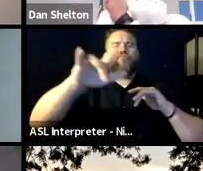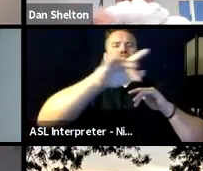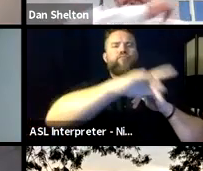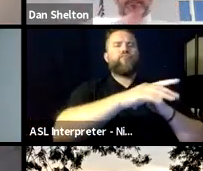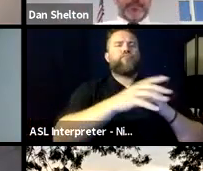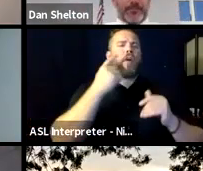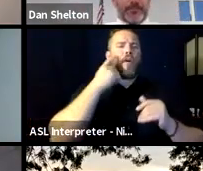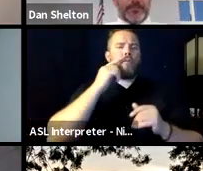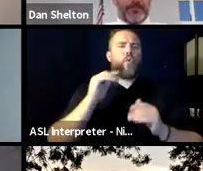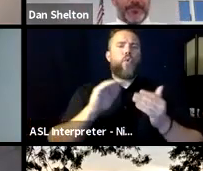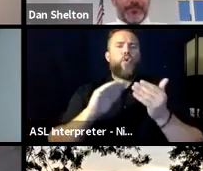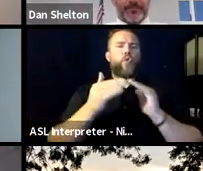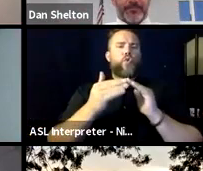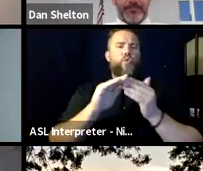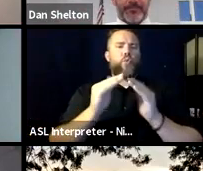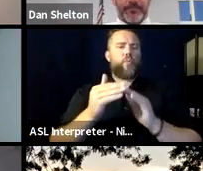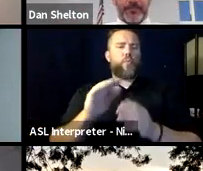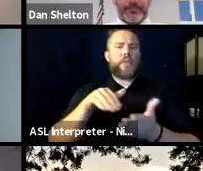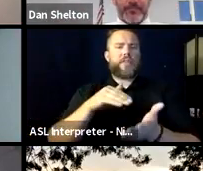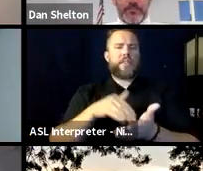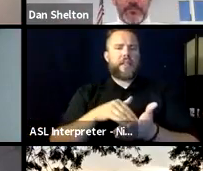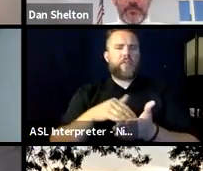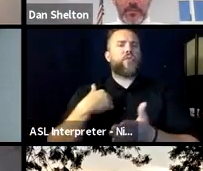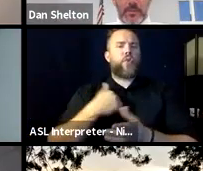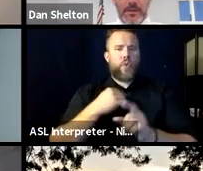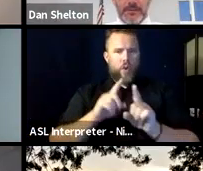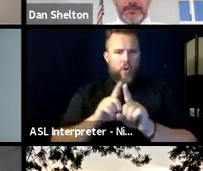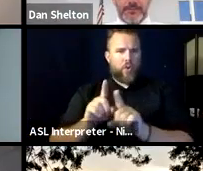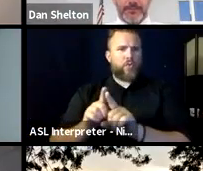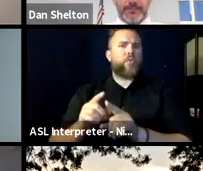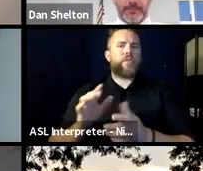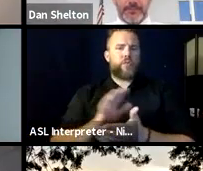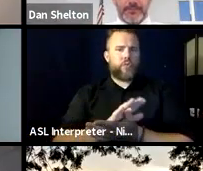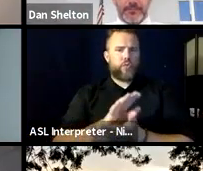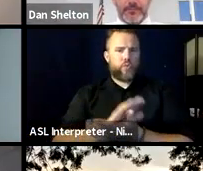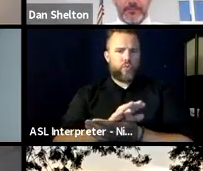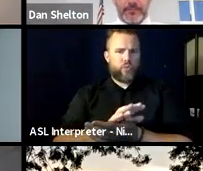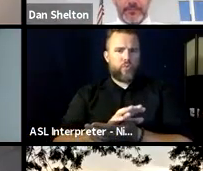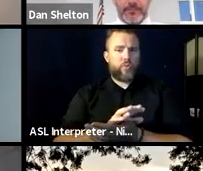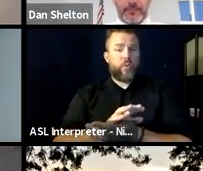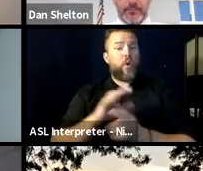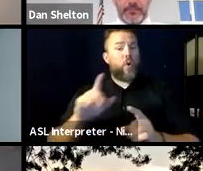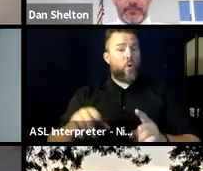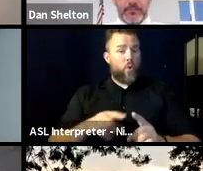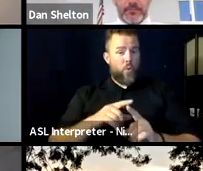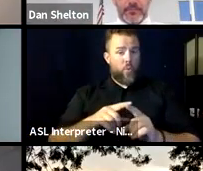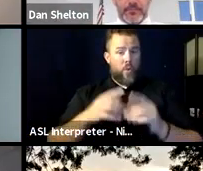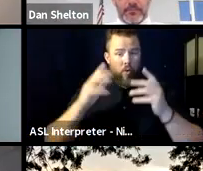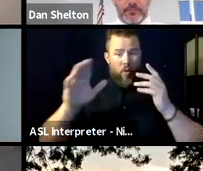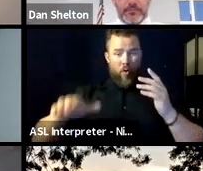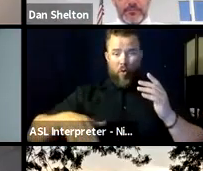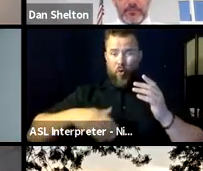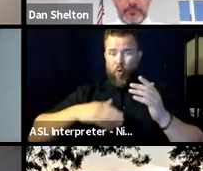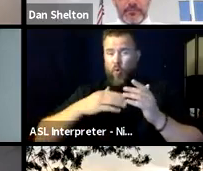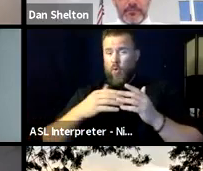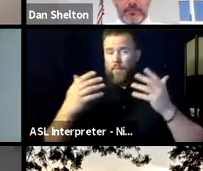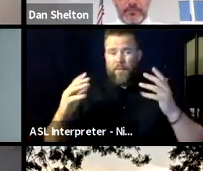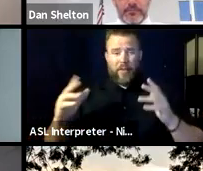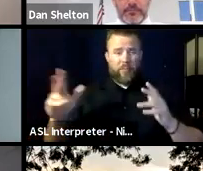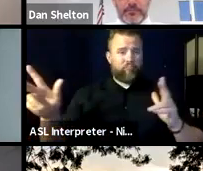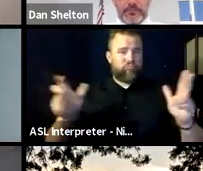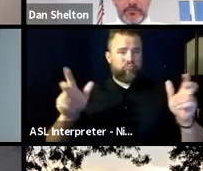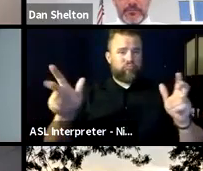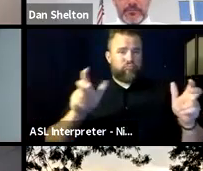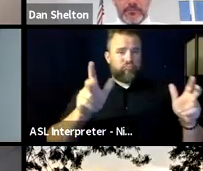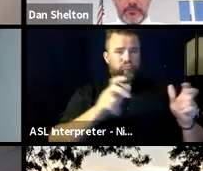those held at the school if we're allowed to. So once all have had an opportunity to give input on the